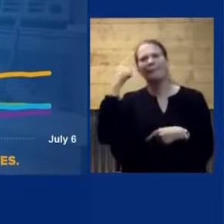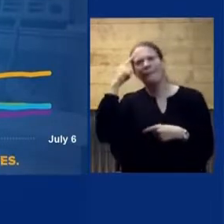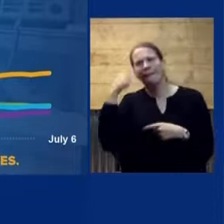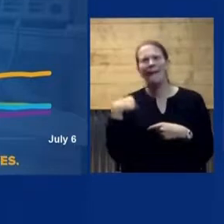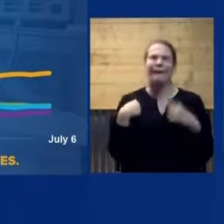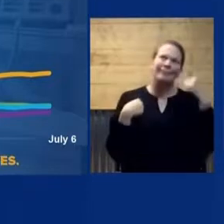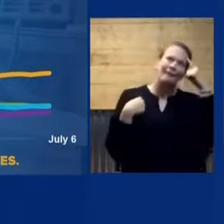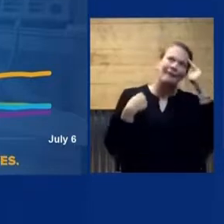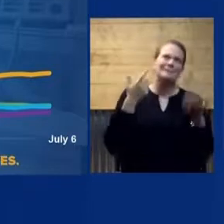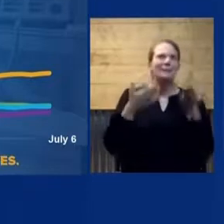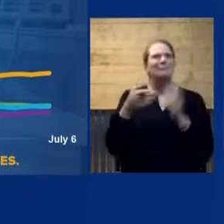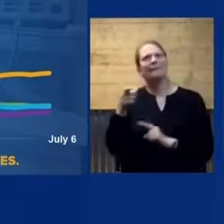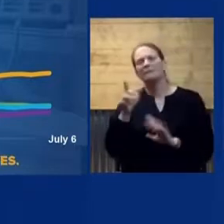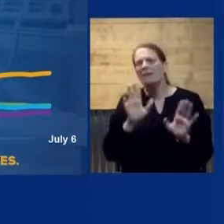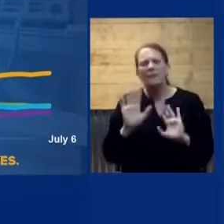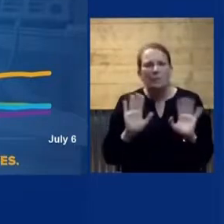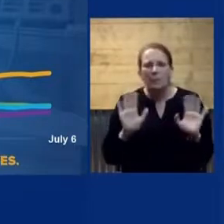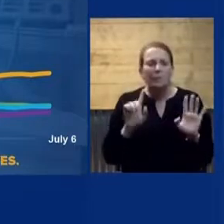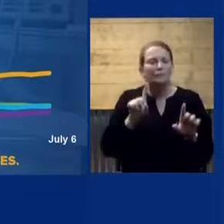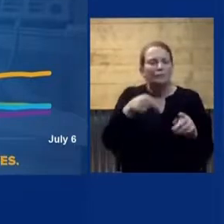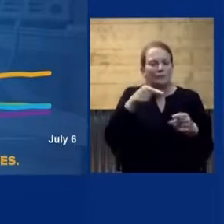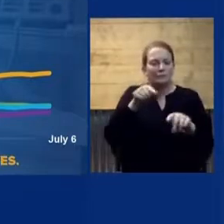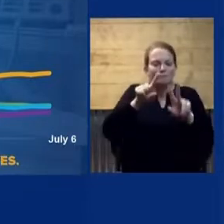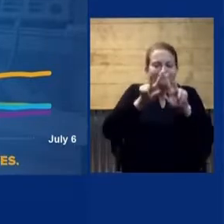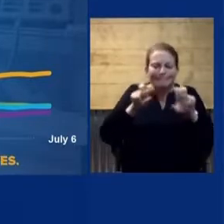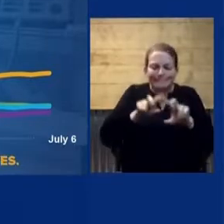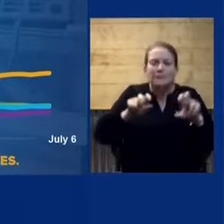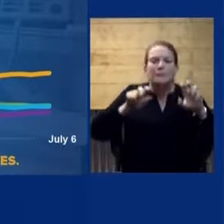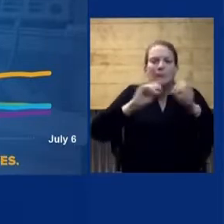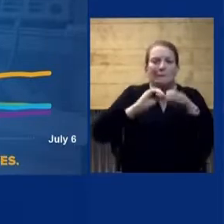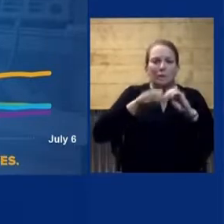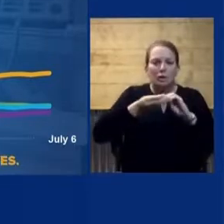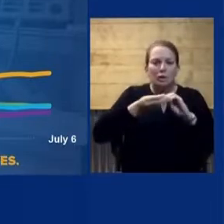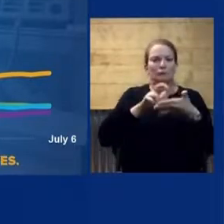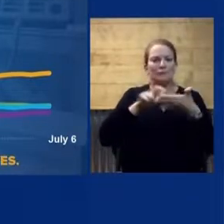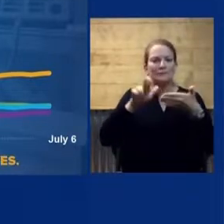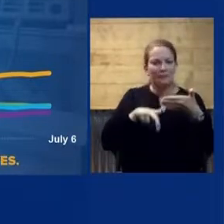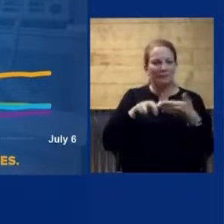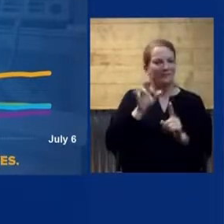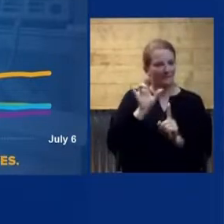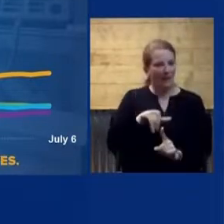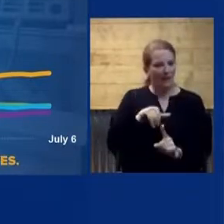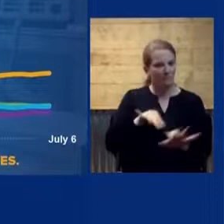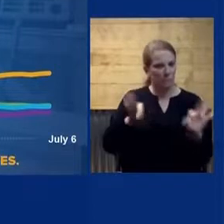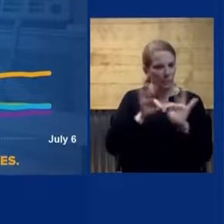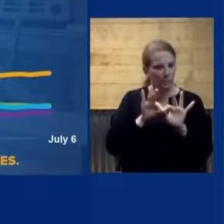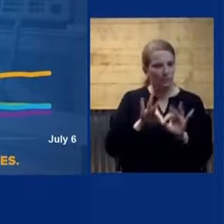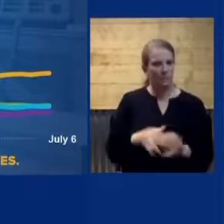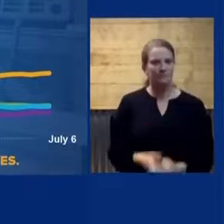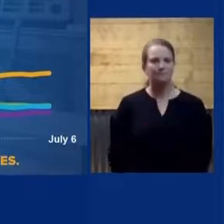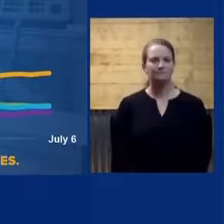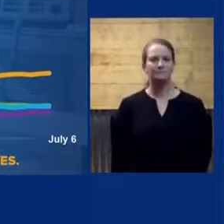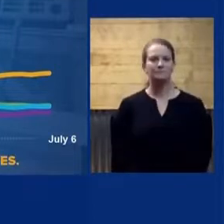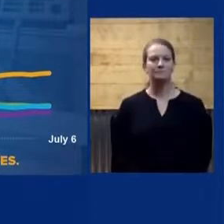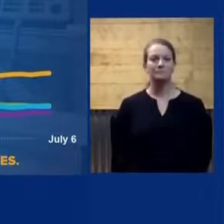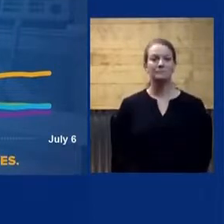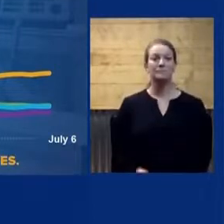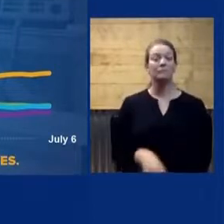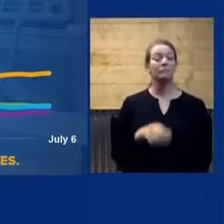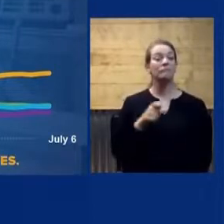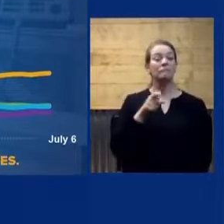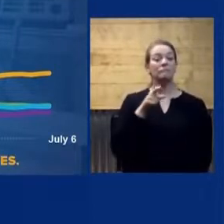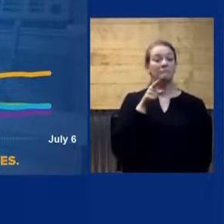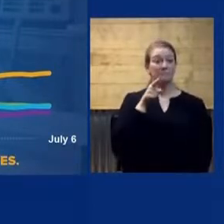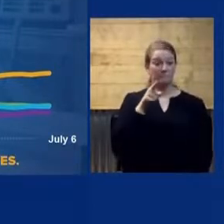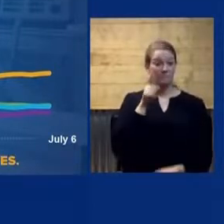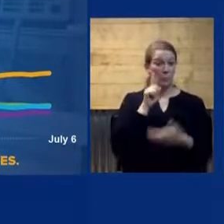well, maybe this. Look at the results. Look at the numbers. This chart, United States is the